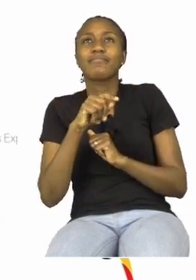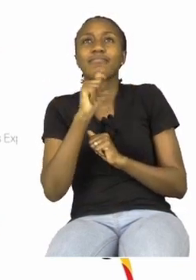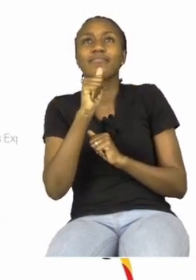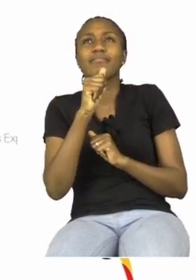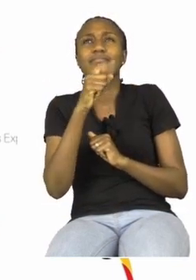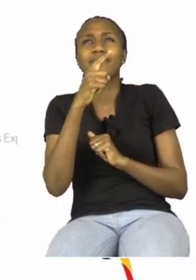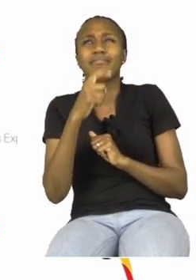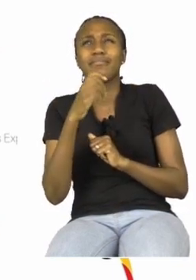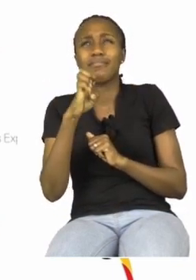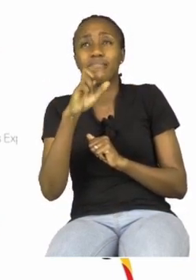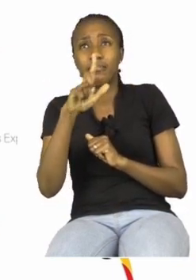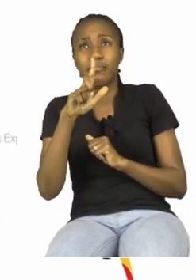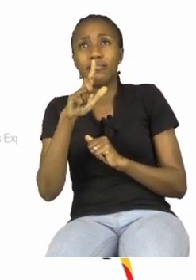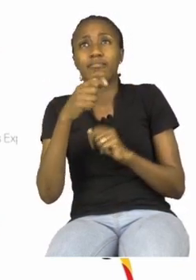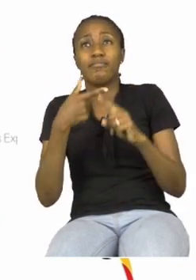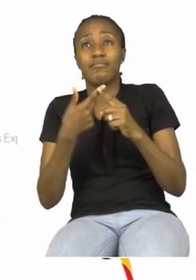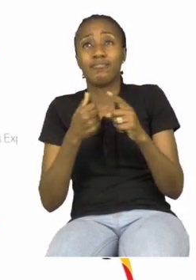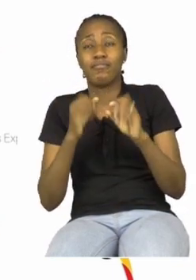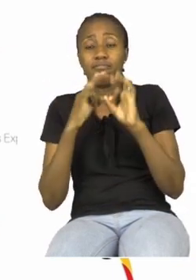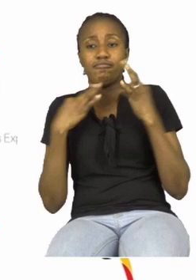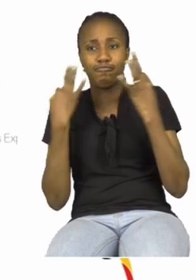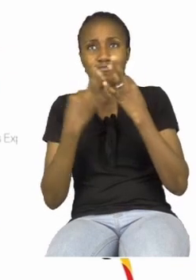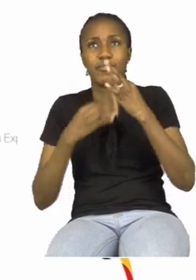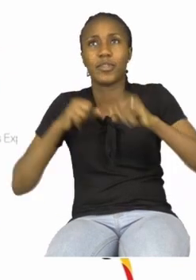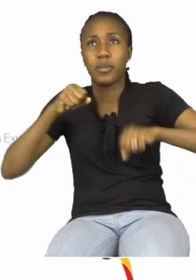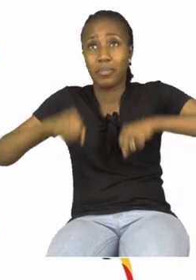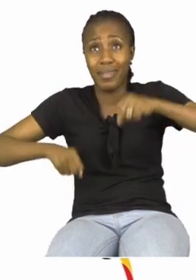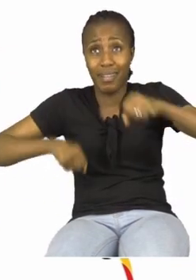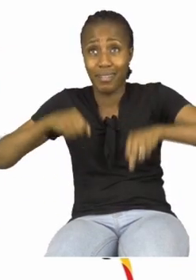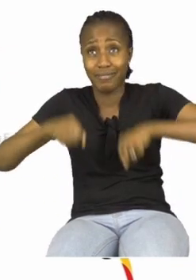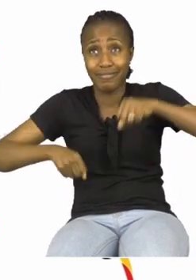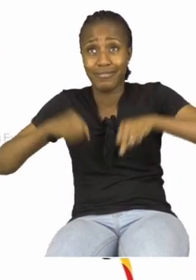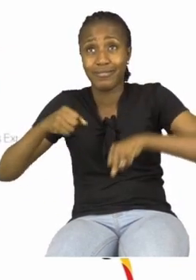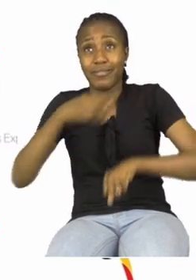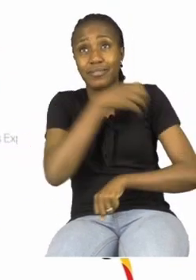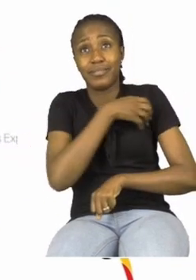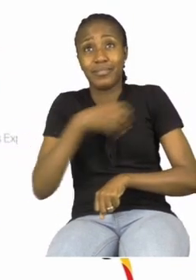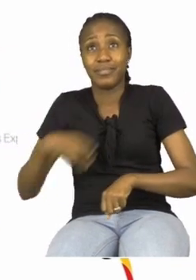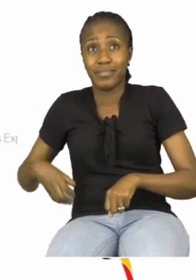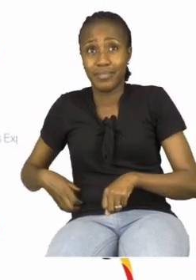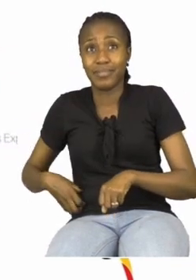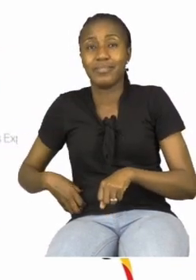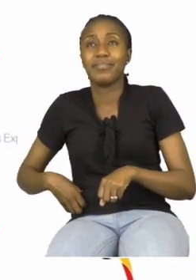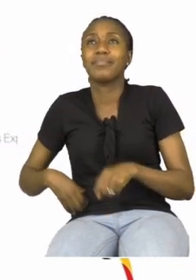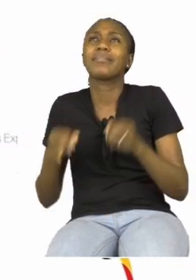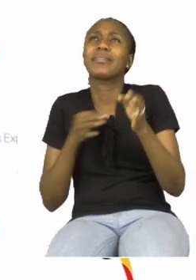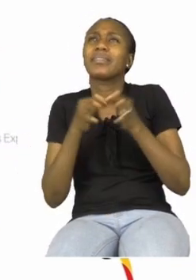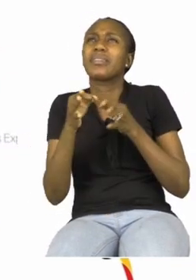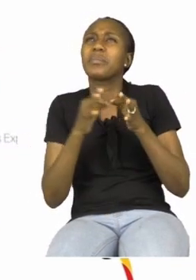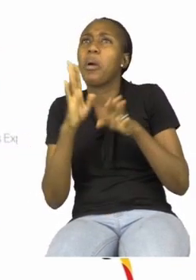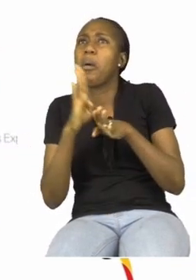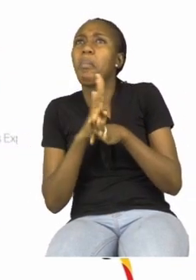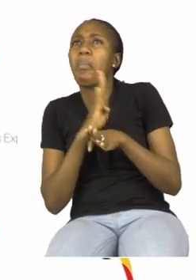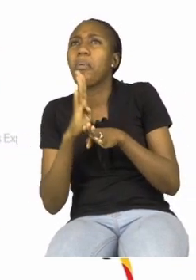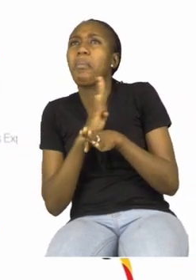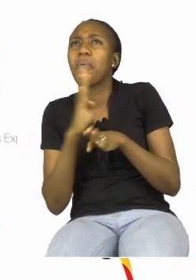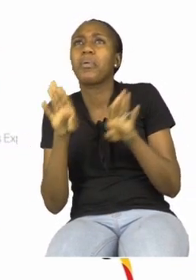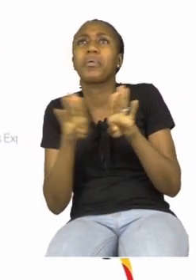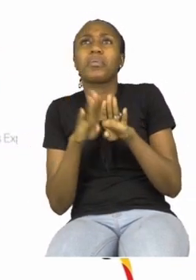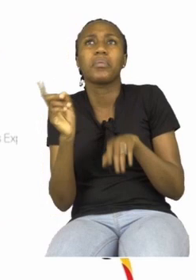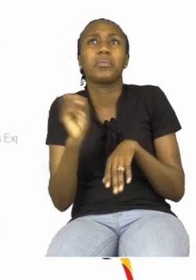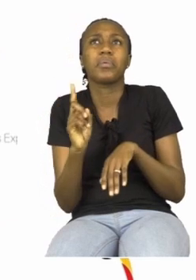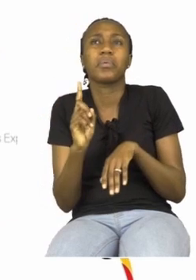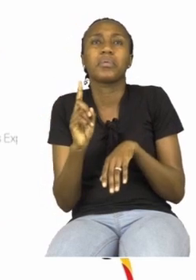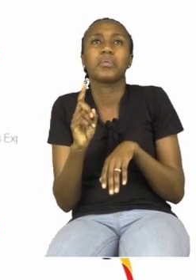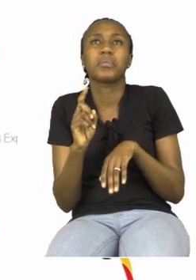Theissen from the Namibia Cycling Federation, the president that is, just to speak to us a little bit about what they're busy with at the moment. Now,